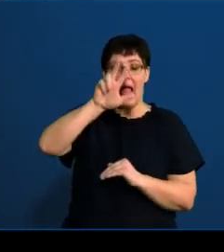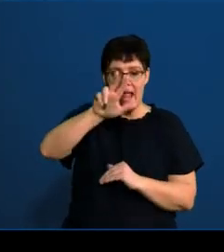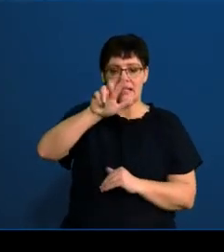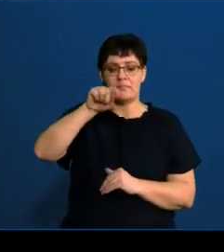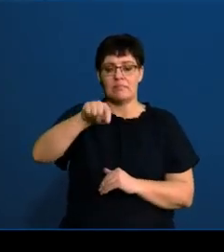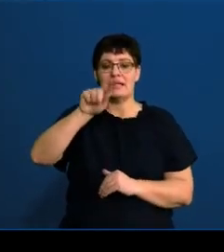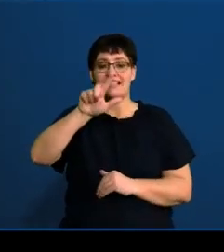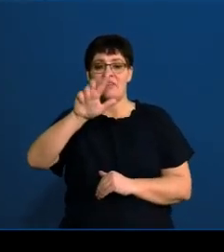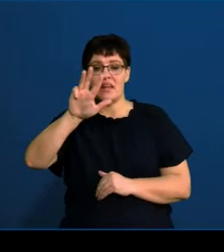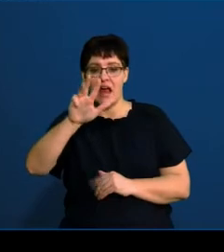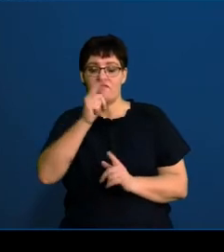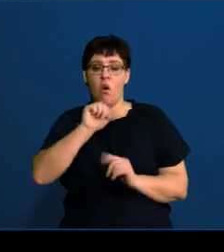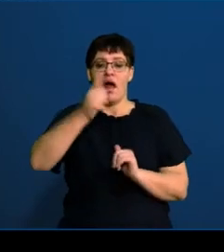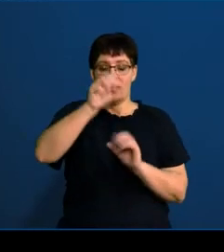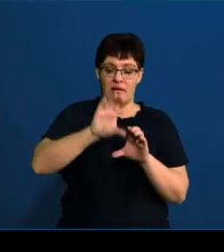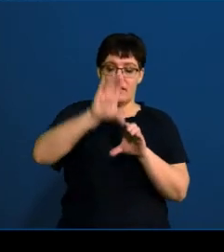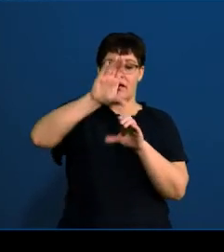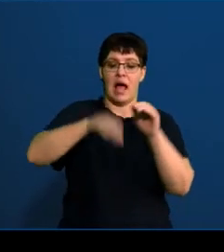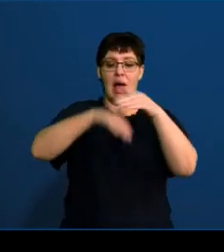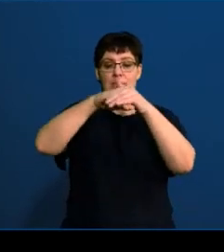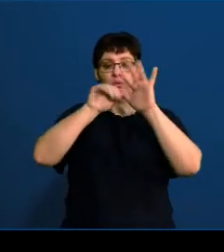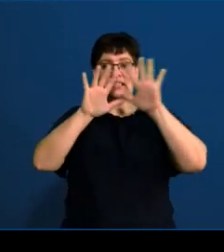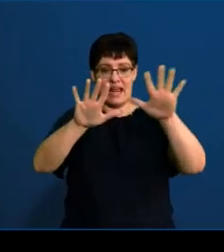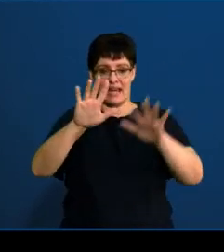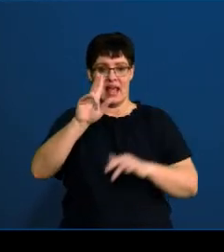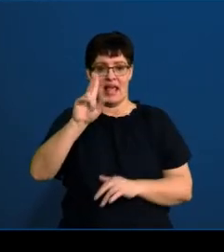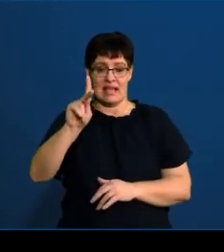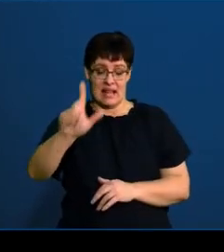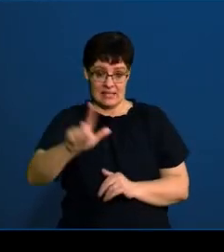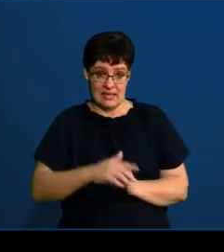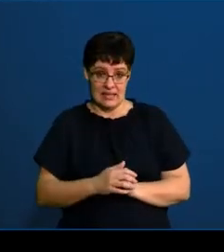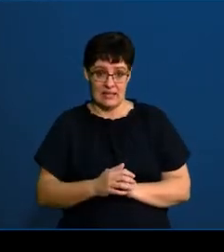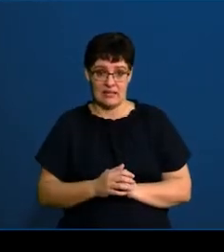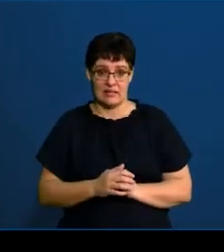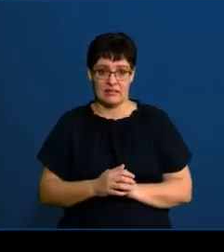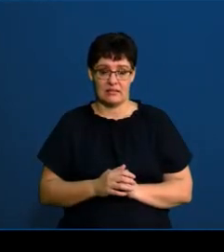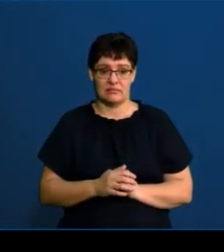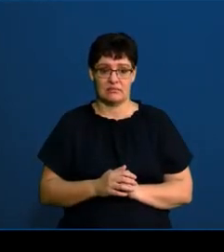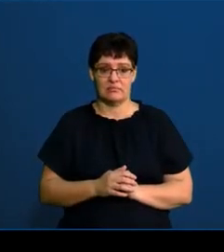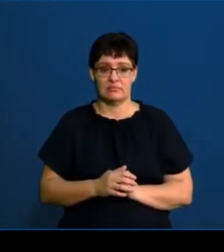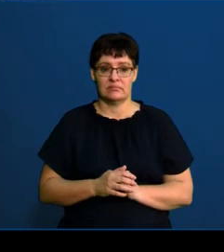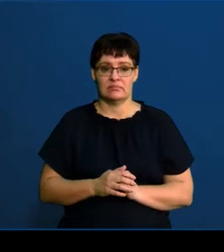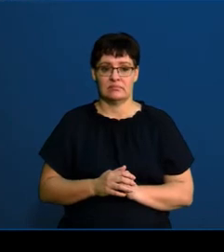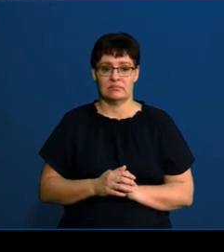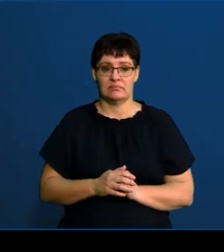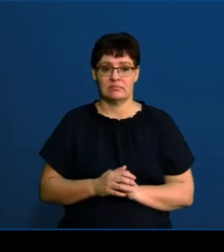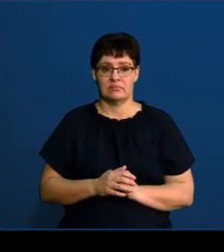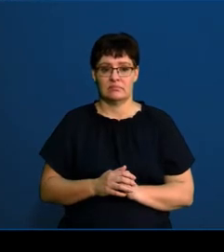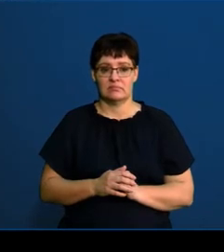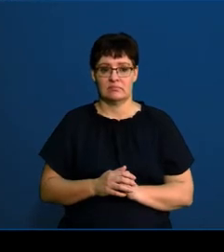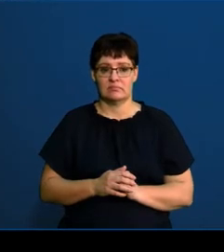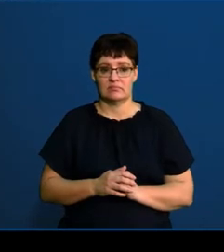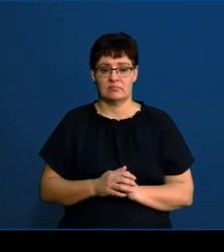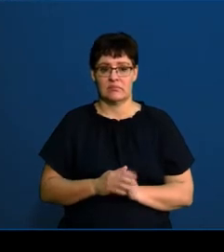for the next lot, which goes up to 10. So that's at the next price. Let's use a different colour. That's at a